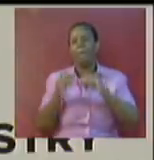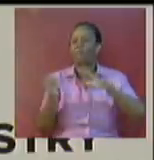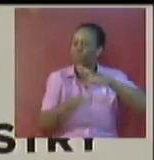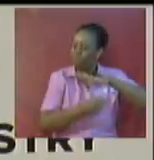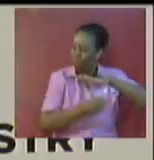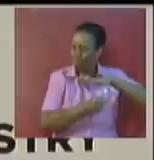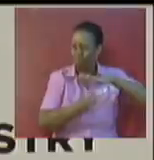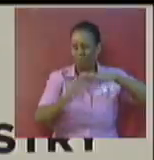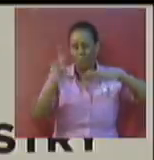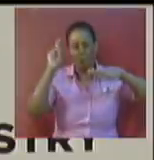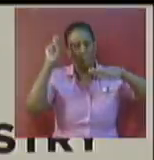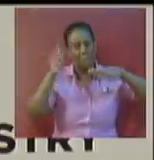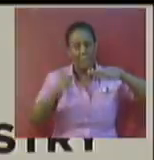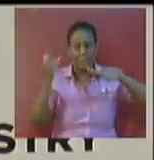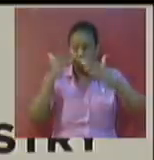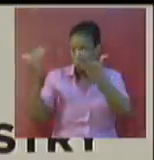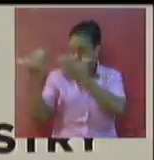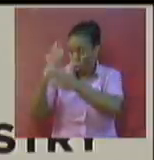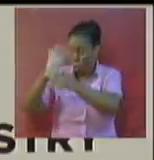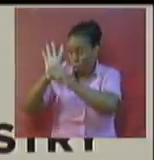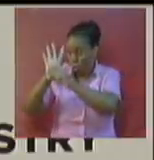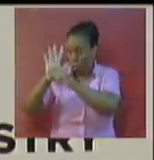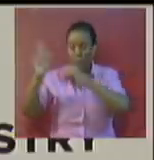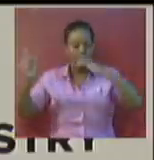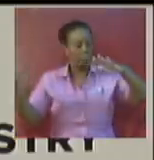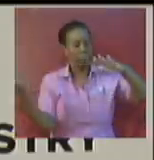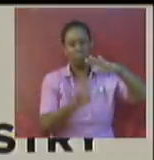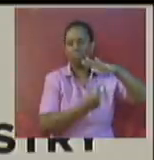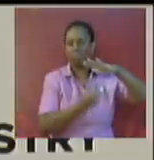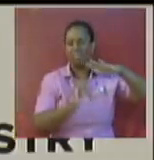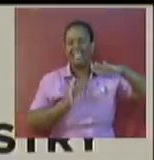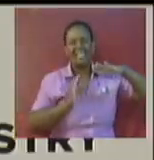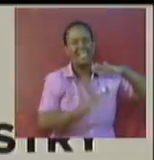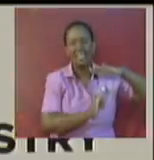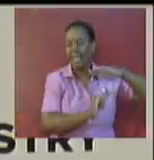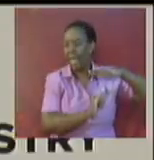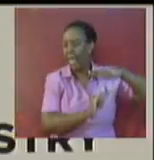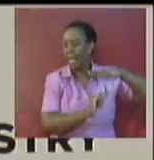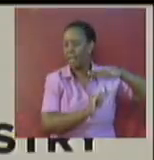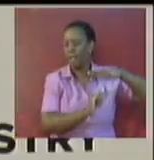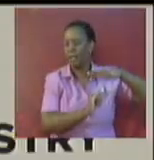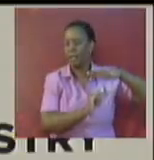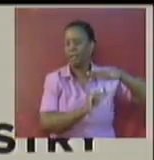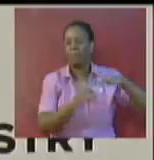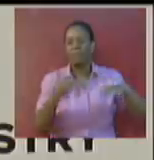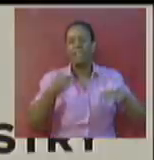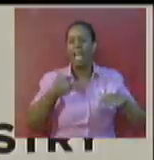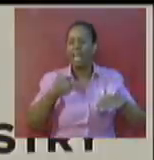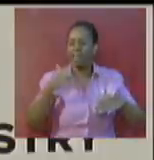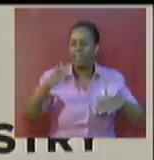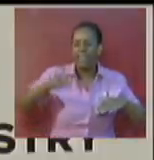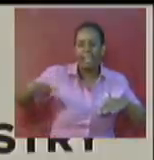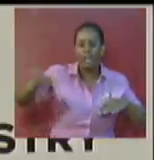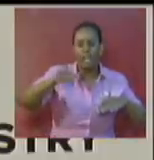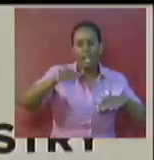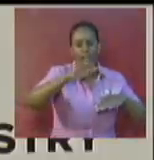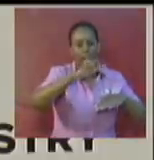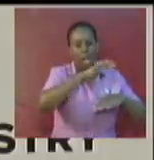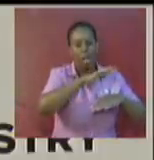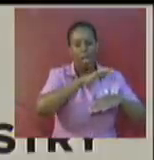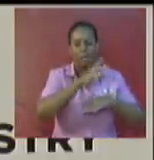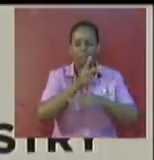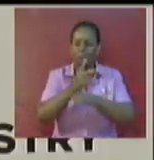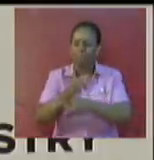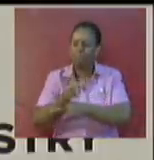and preparing by way of technical knowledge for the variants. There are 3 variants of concern at this point. So building the knowledge as we did